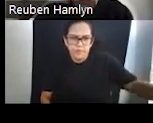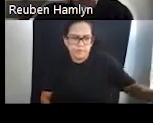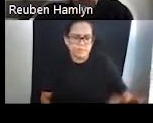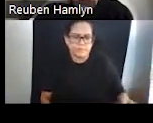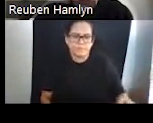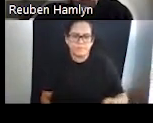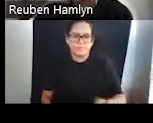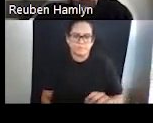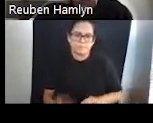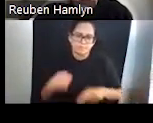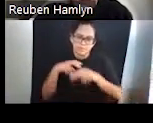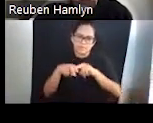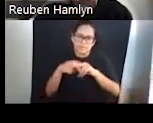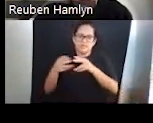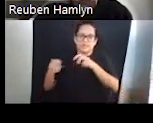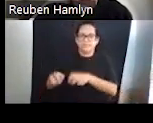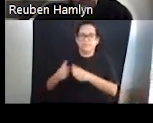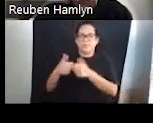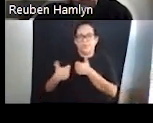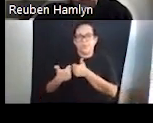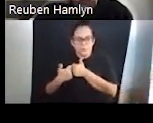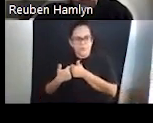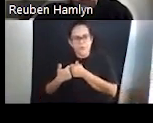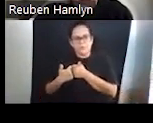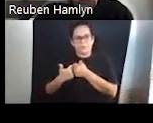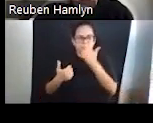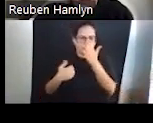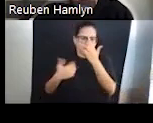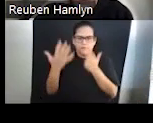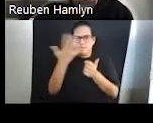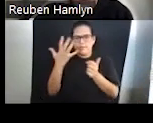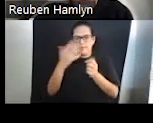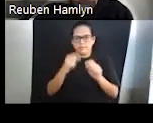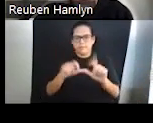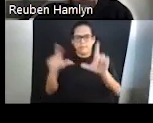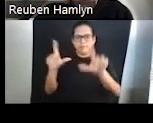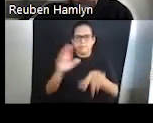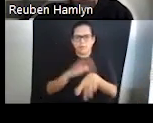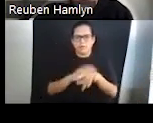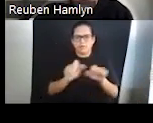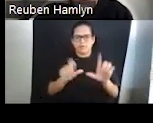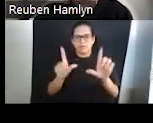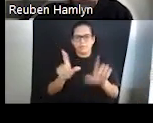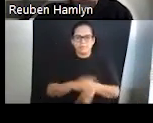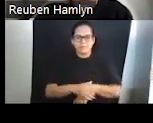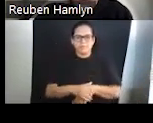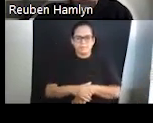I was sitting here with my boyfriend and my face popped up on the screen.